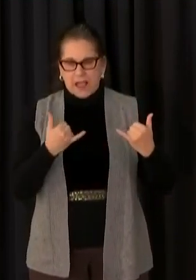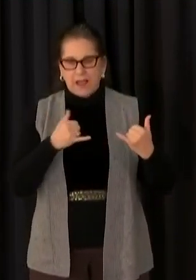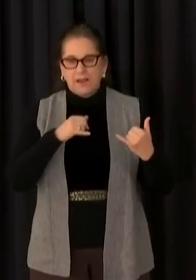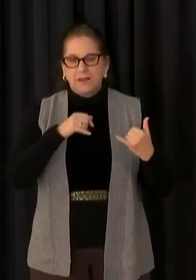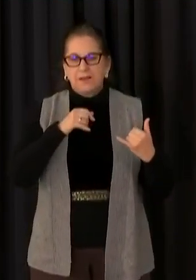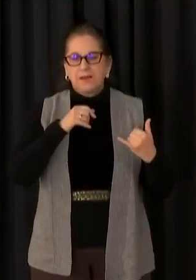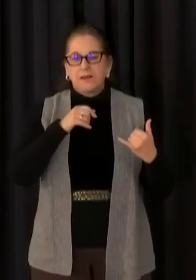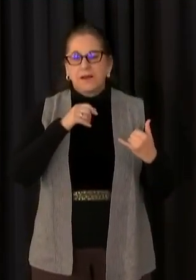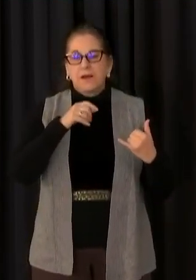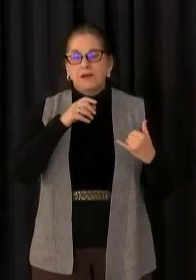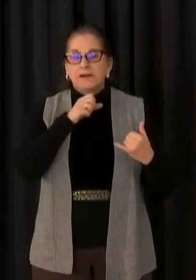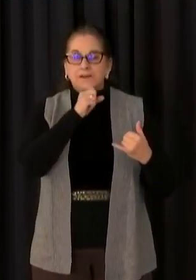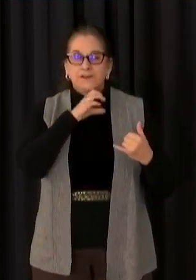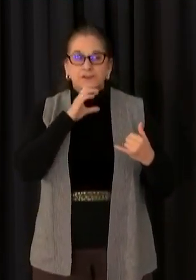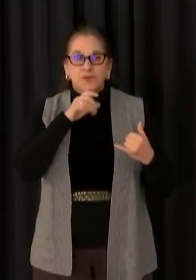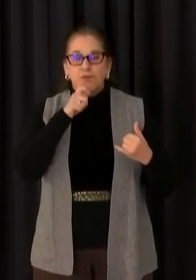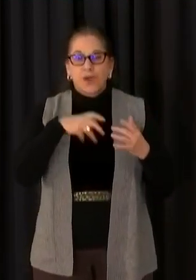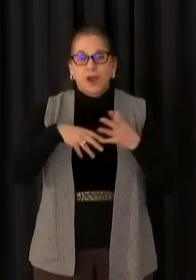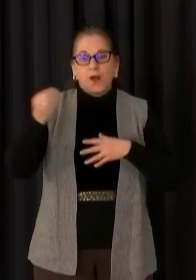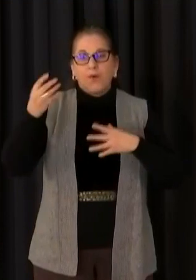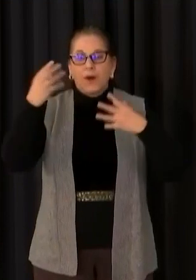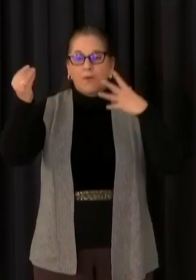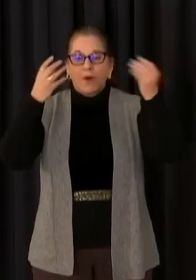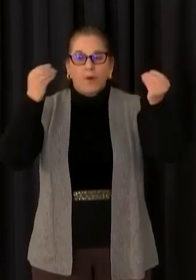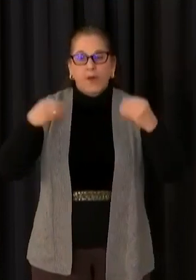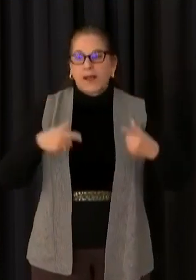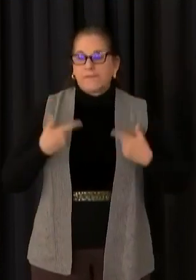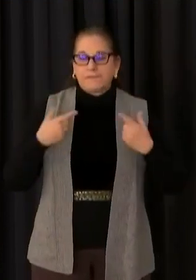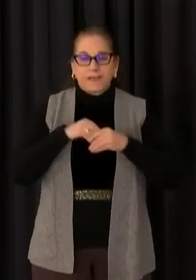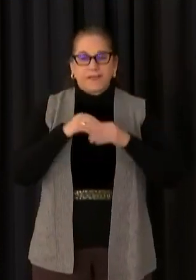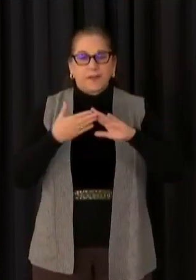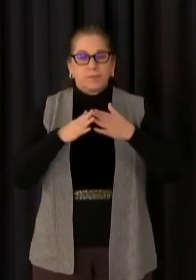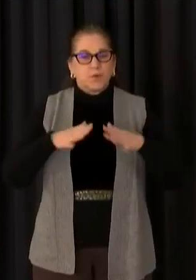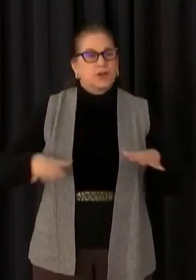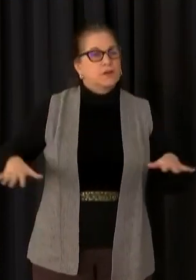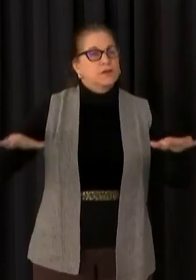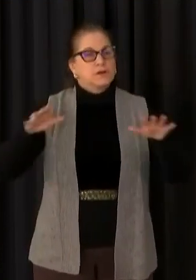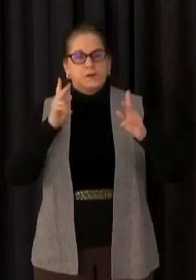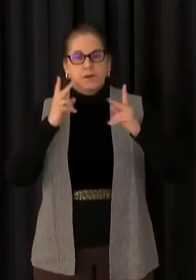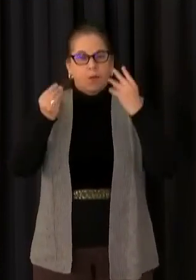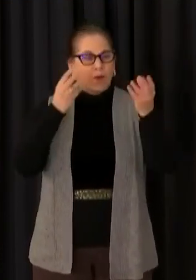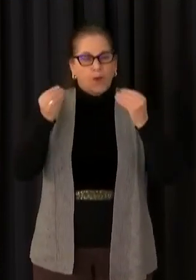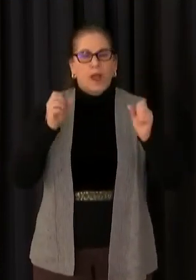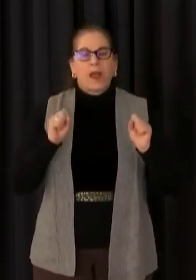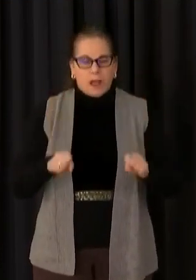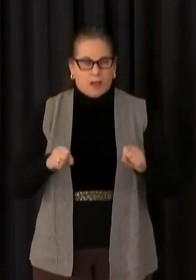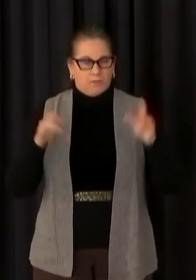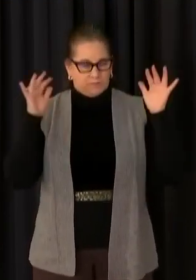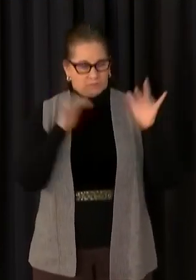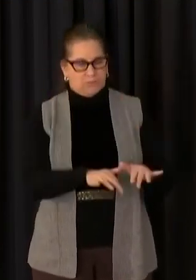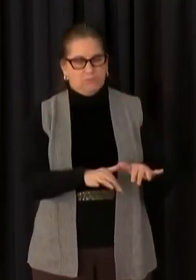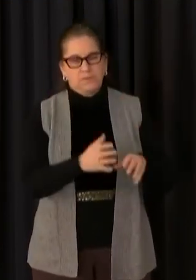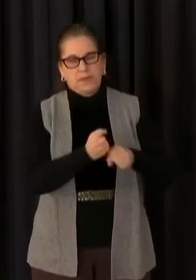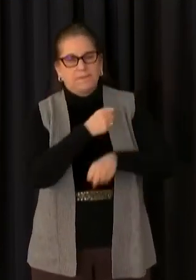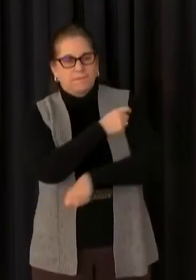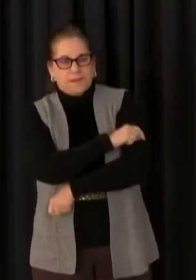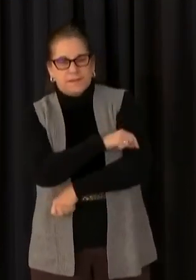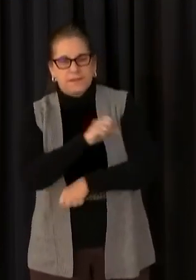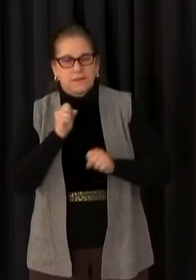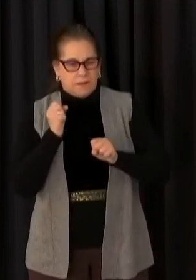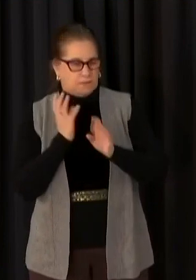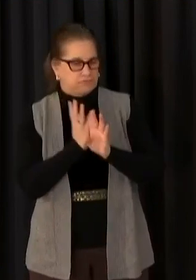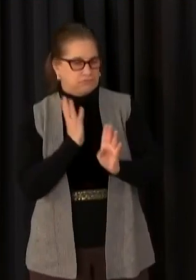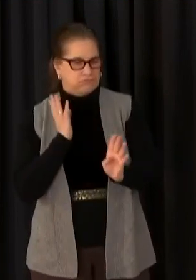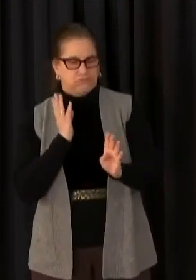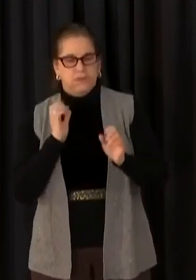where large numbers of seniors live in a single community or property and large numbers, we'll be able